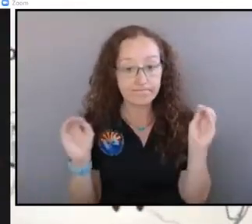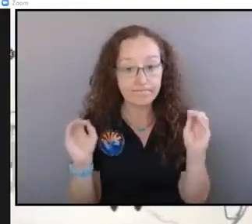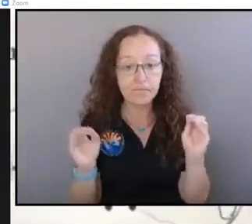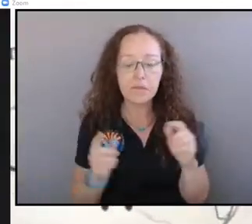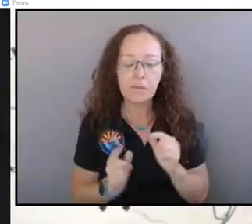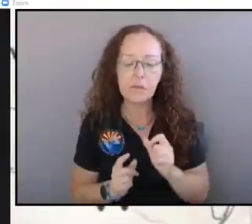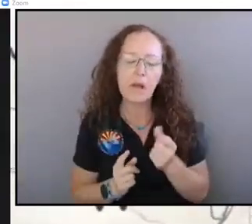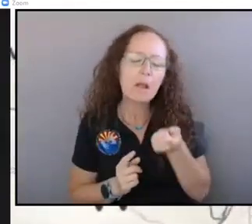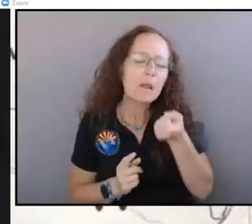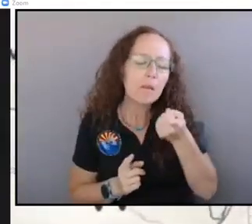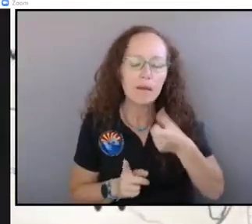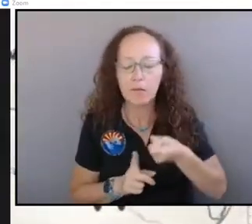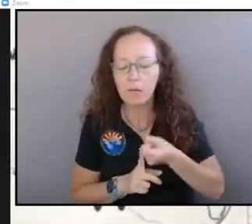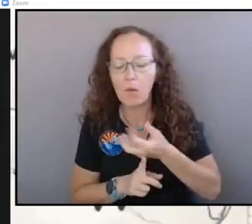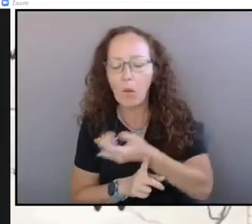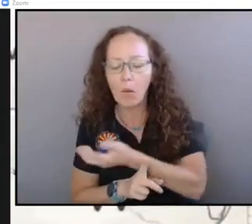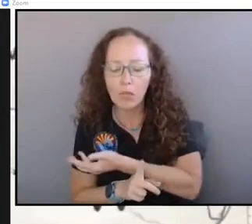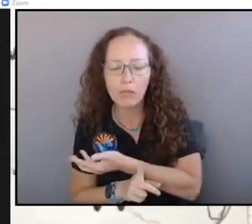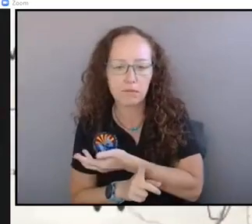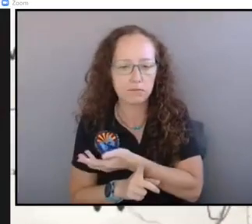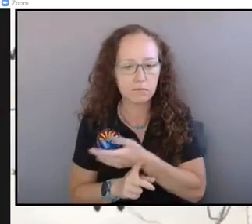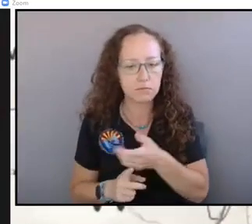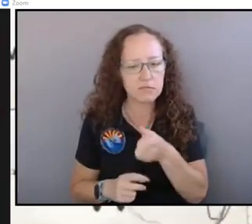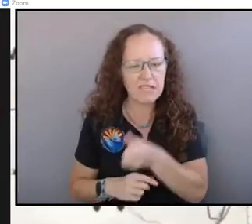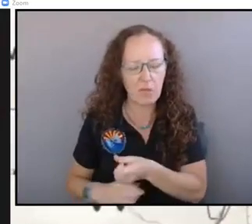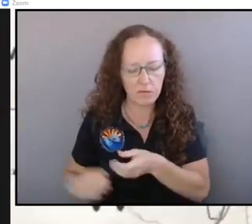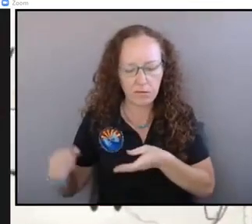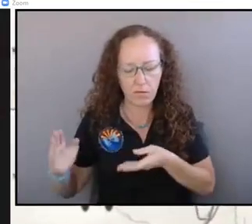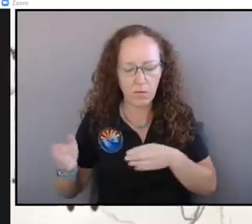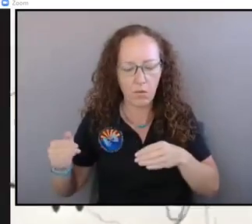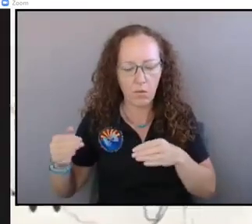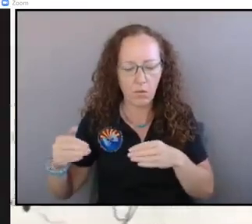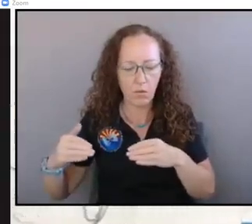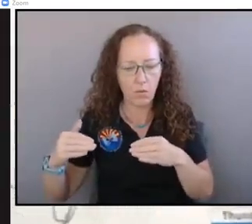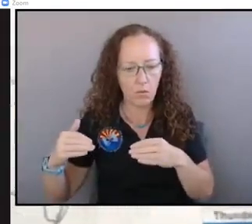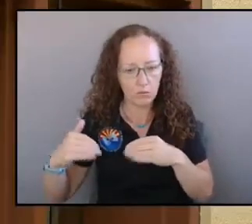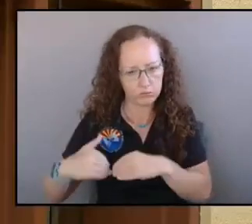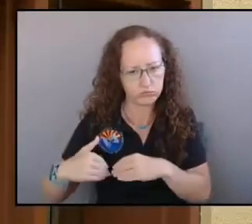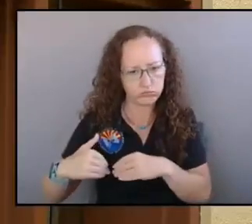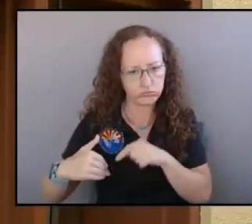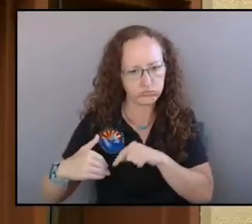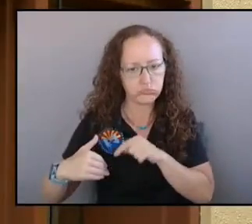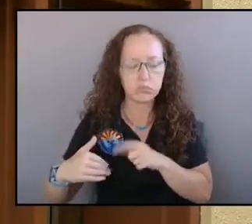So with that, any questions, throw them up on there, and thank you.